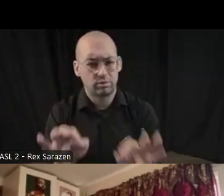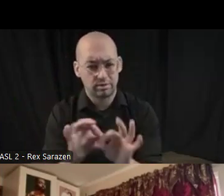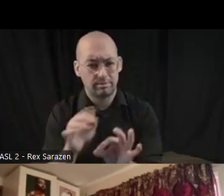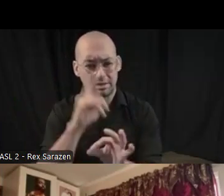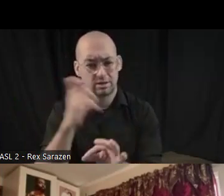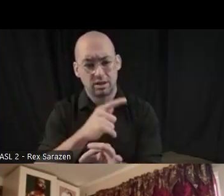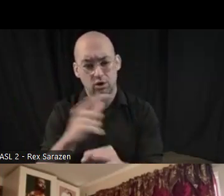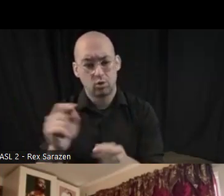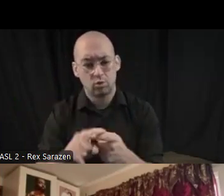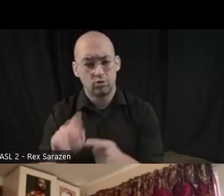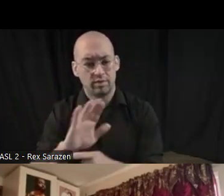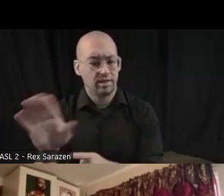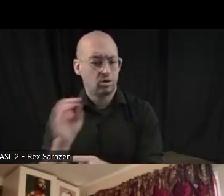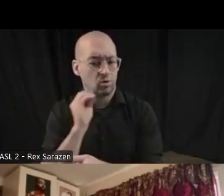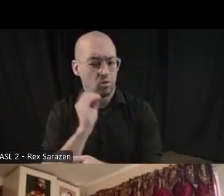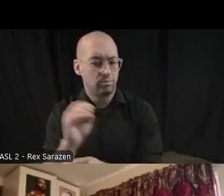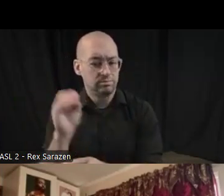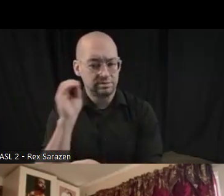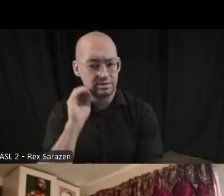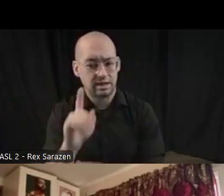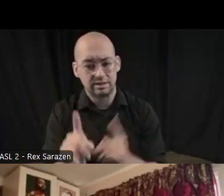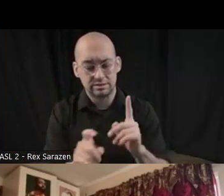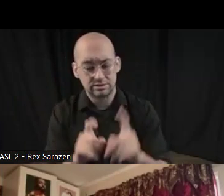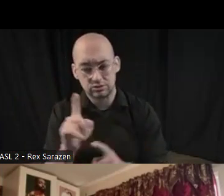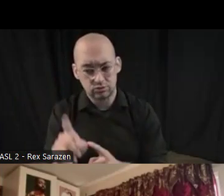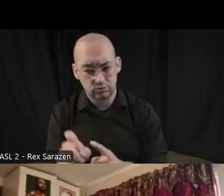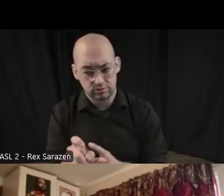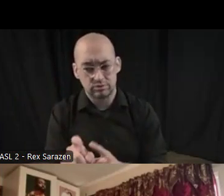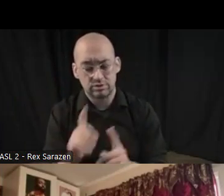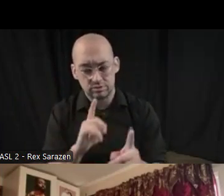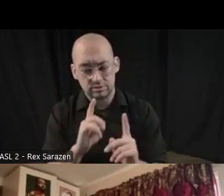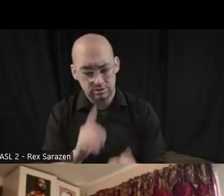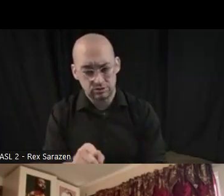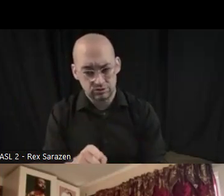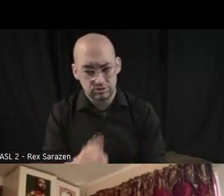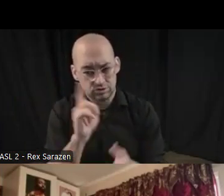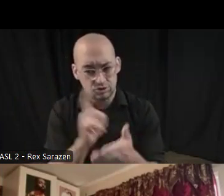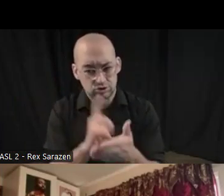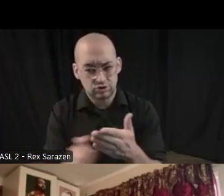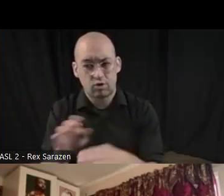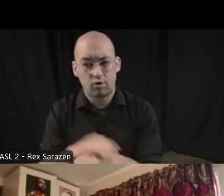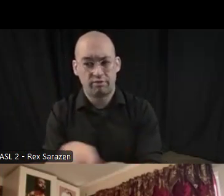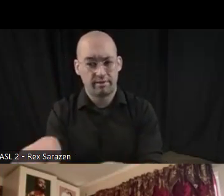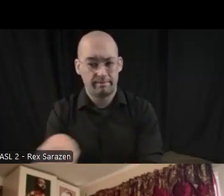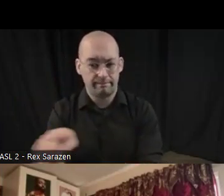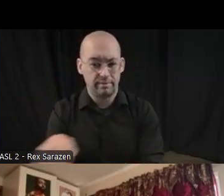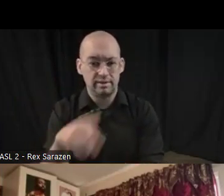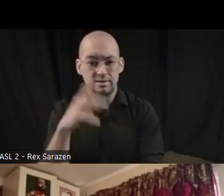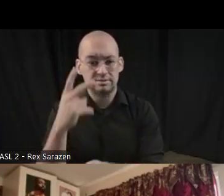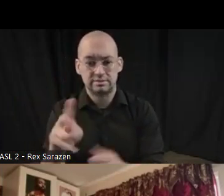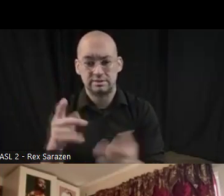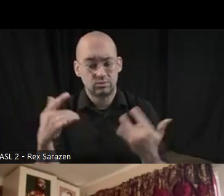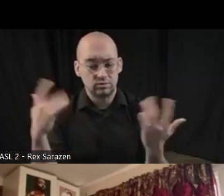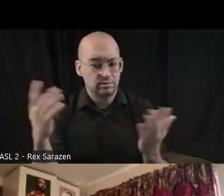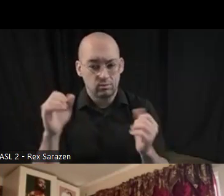and, answer questions, check in on them, see what can be done,